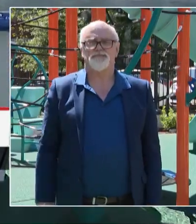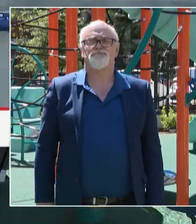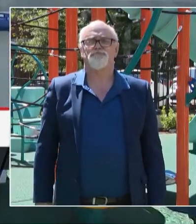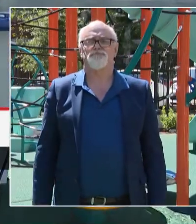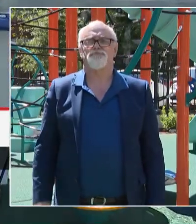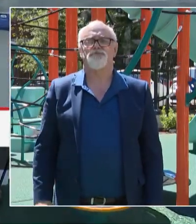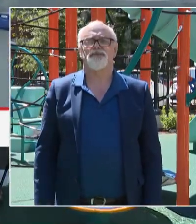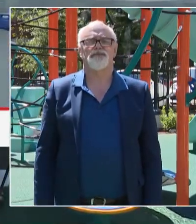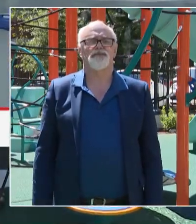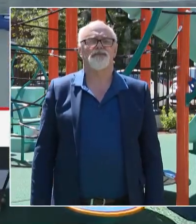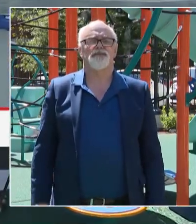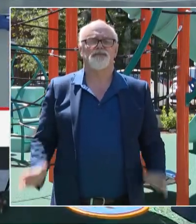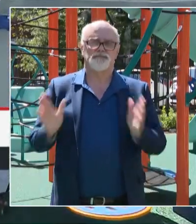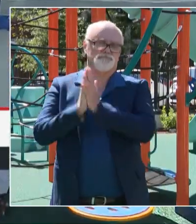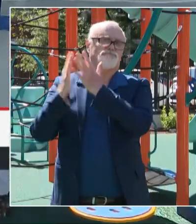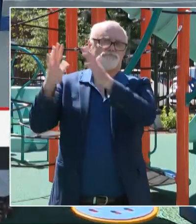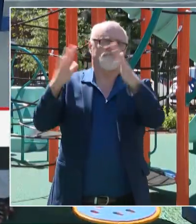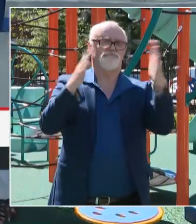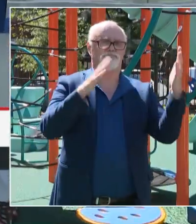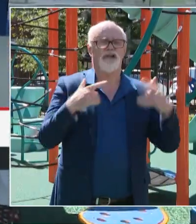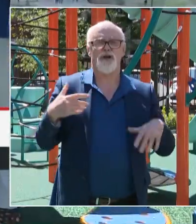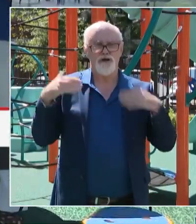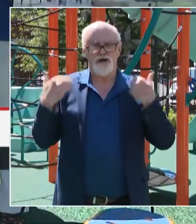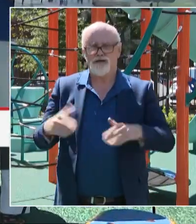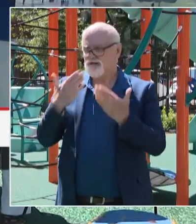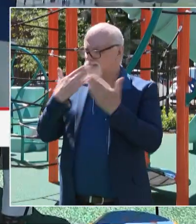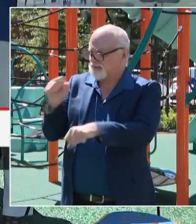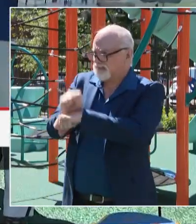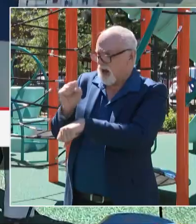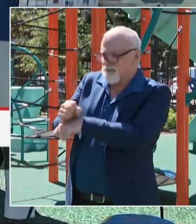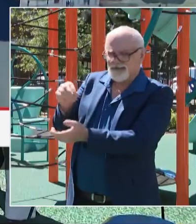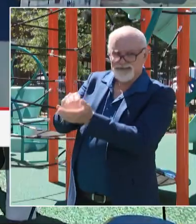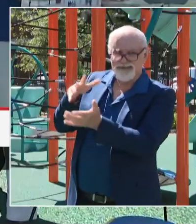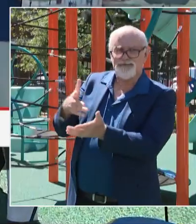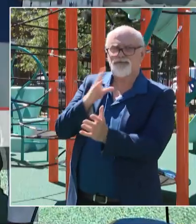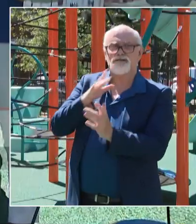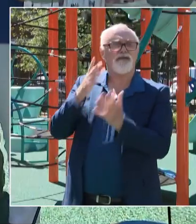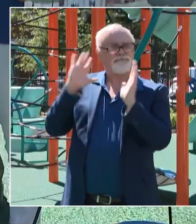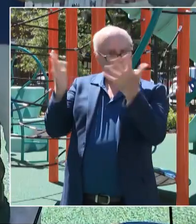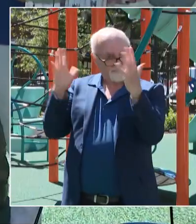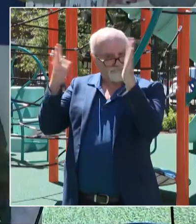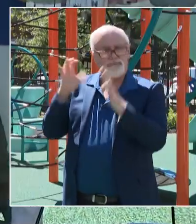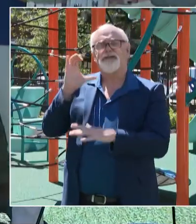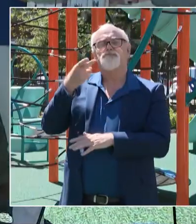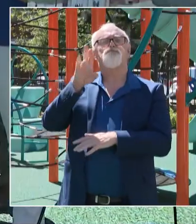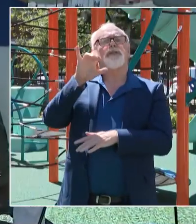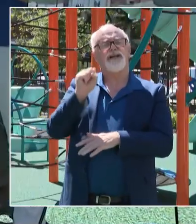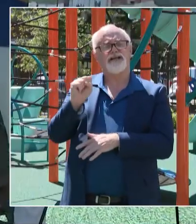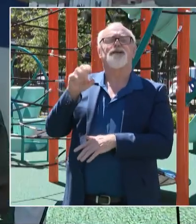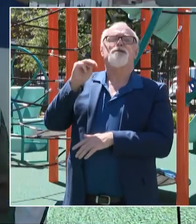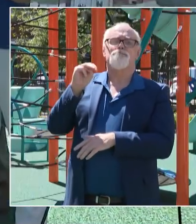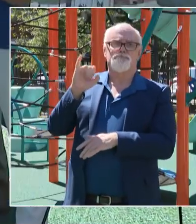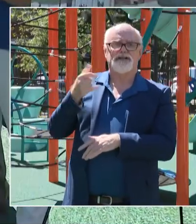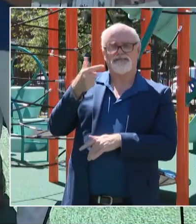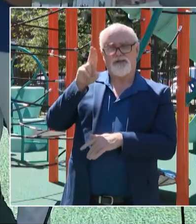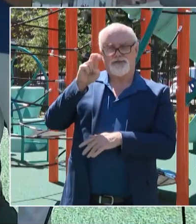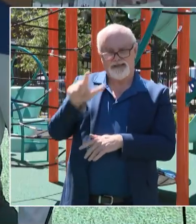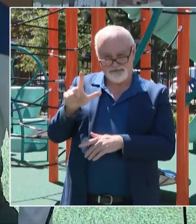Good job. Well done. Let's give Chris Miguel another round of applause for that amazing